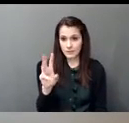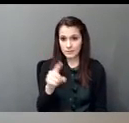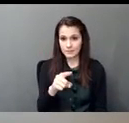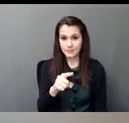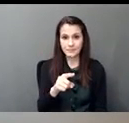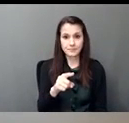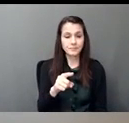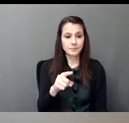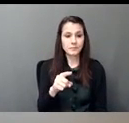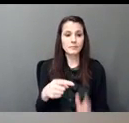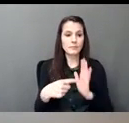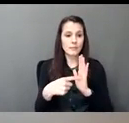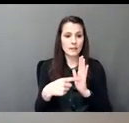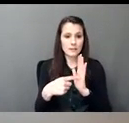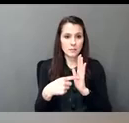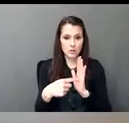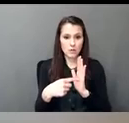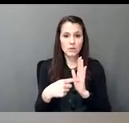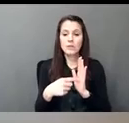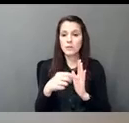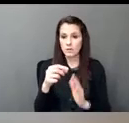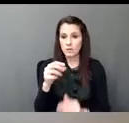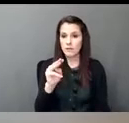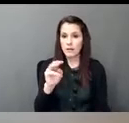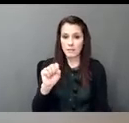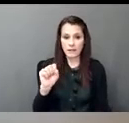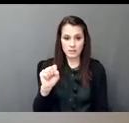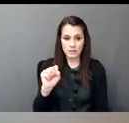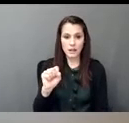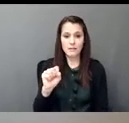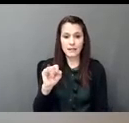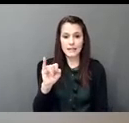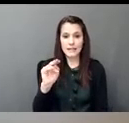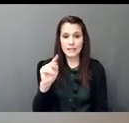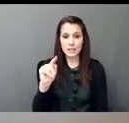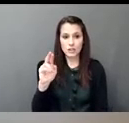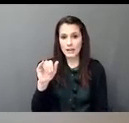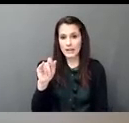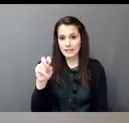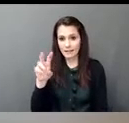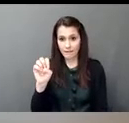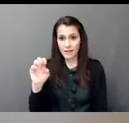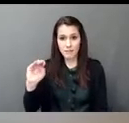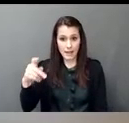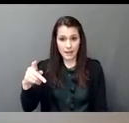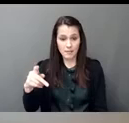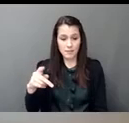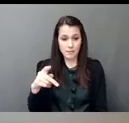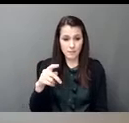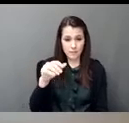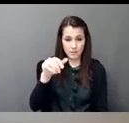an example of a Microsoft Power BI interactive map that was part of my screenshot. But below that,